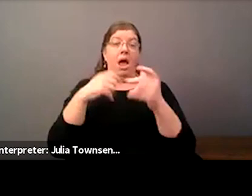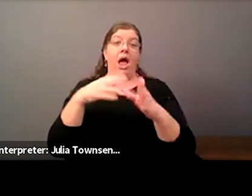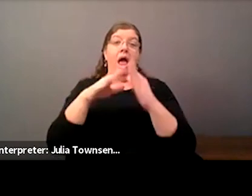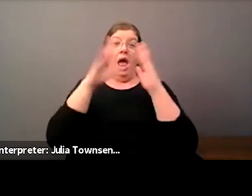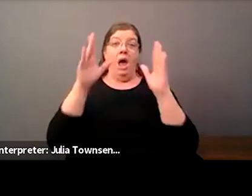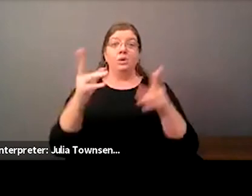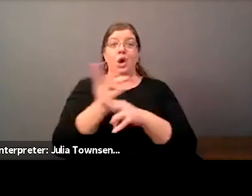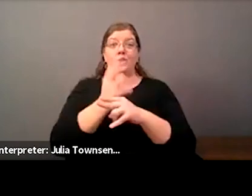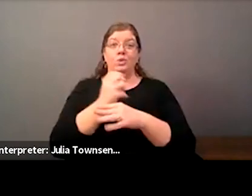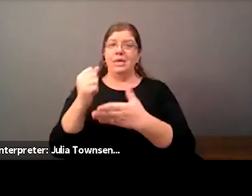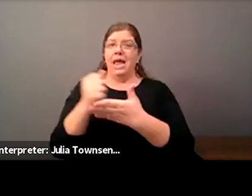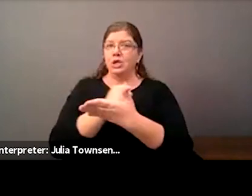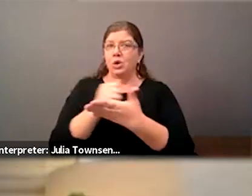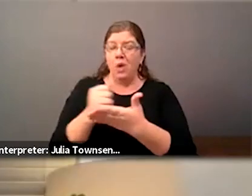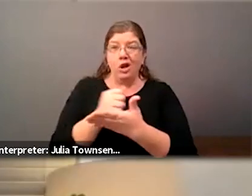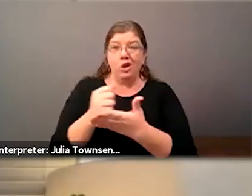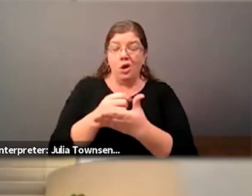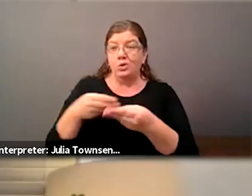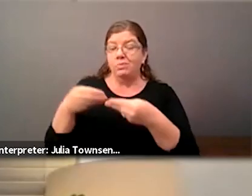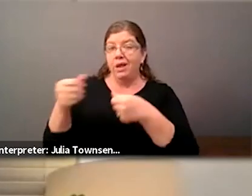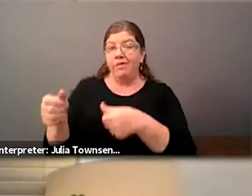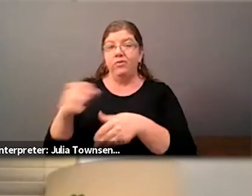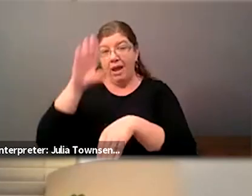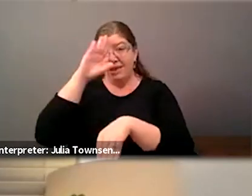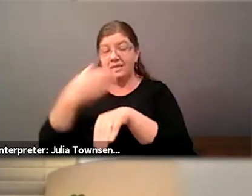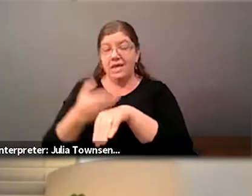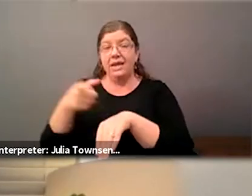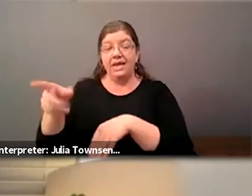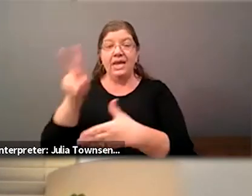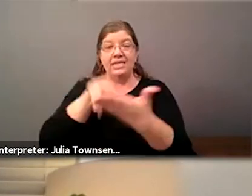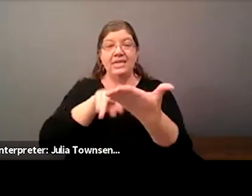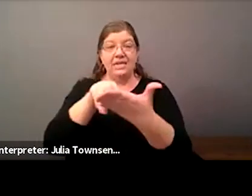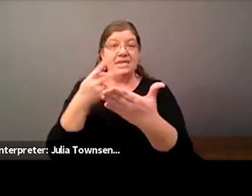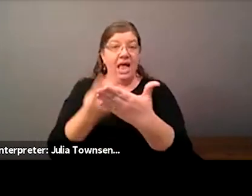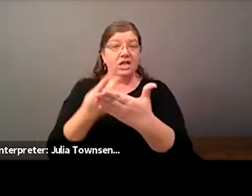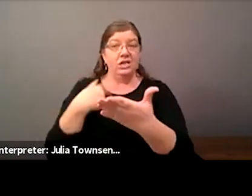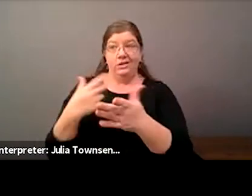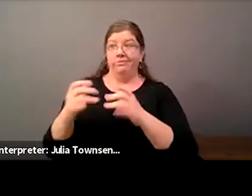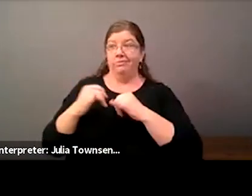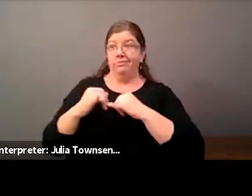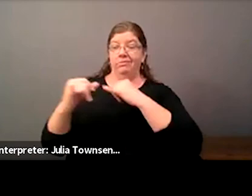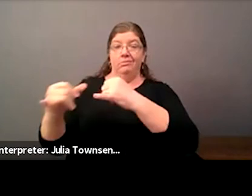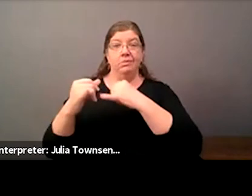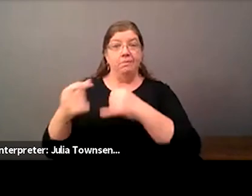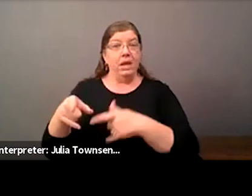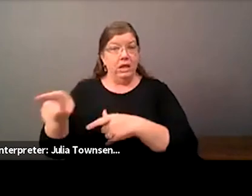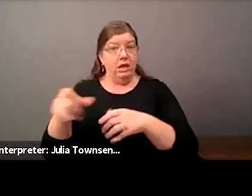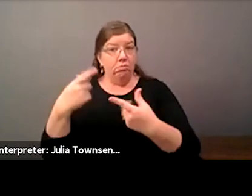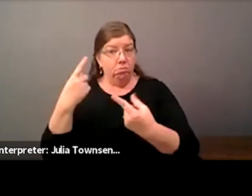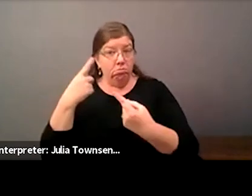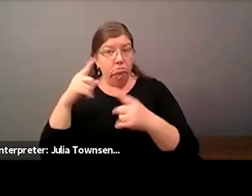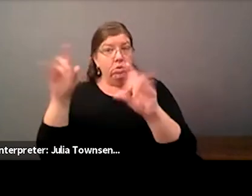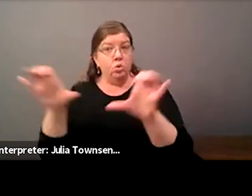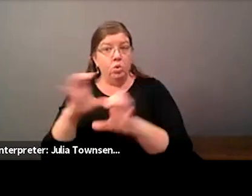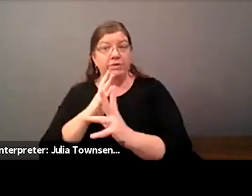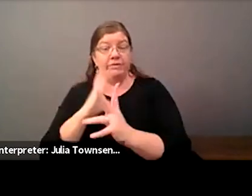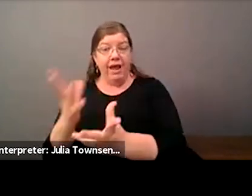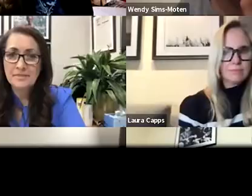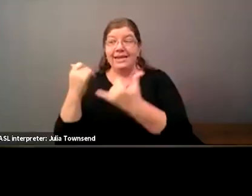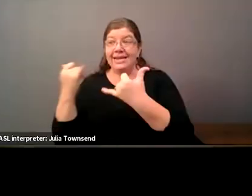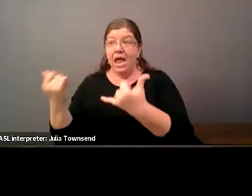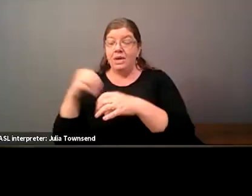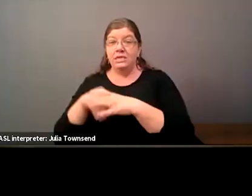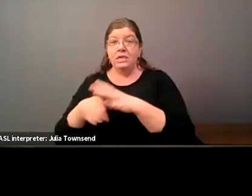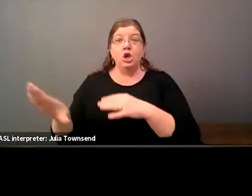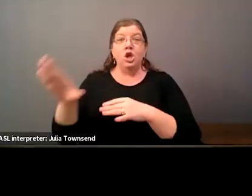son who's dyslexic which he got from me um is doing fine and he's actually now in your district